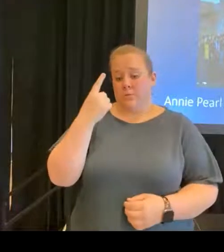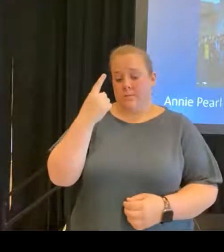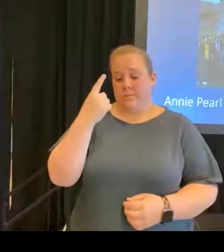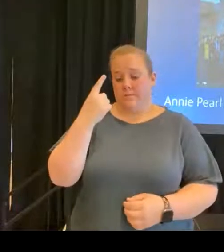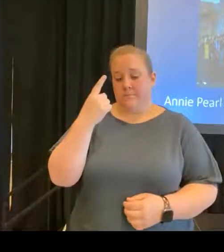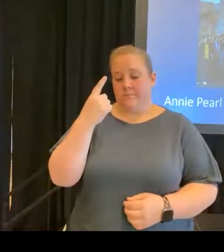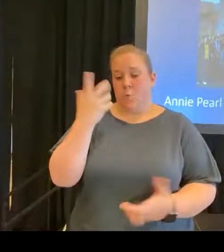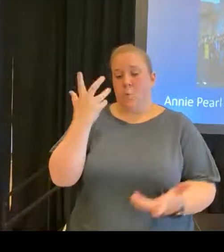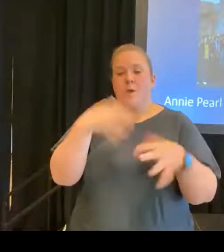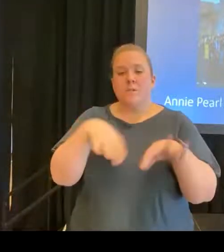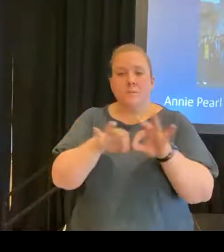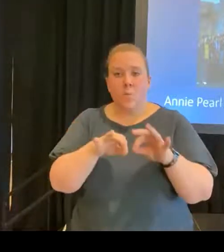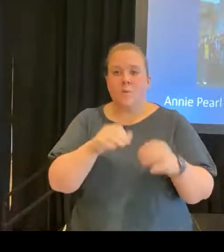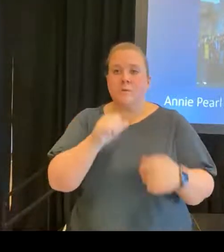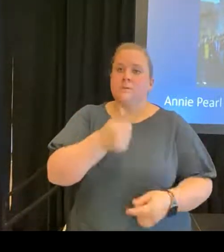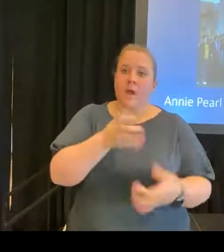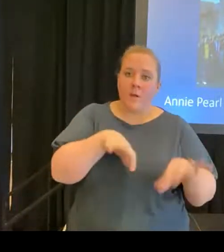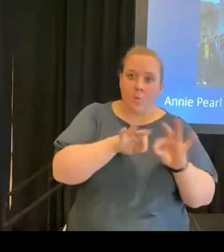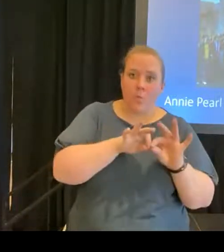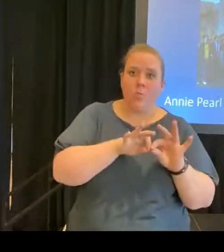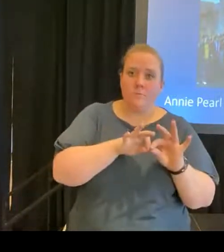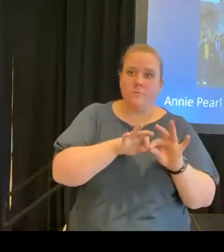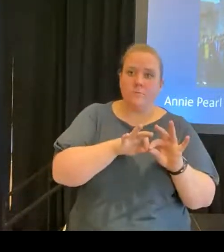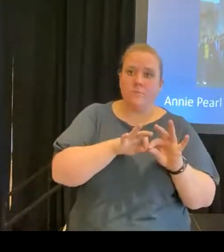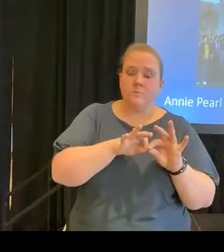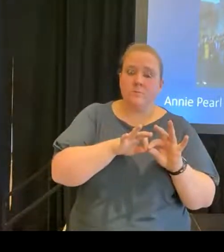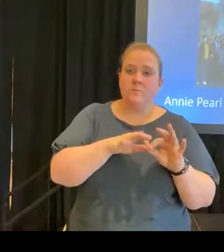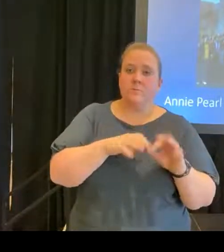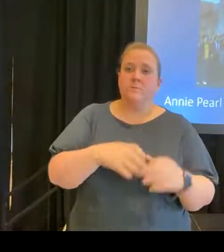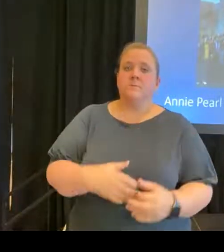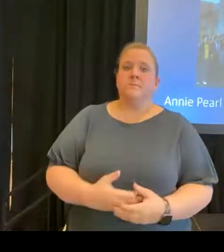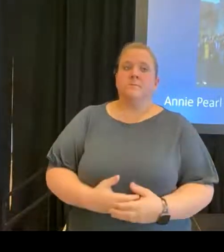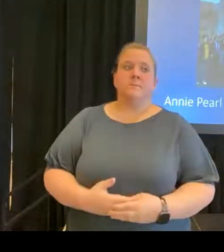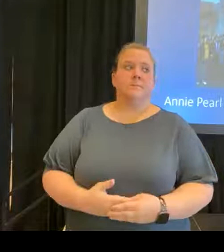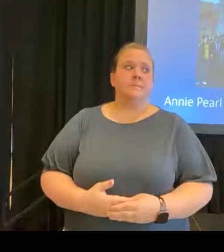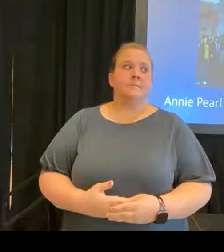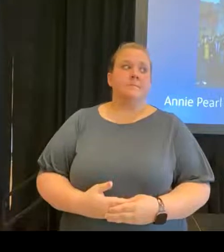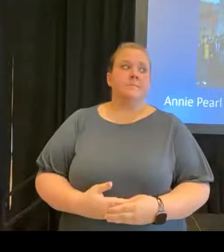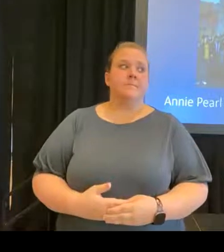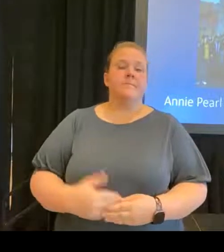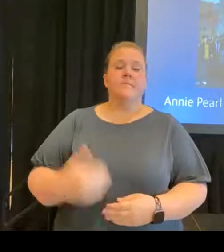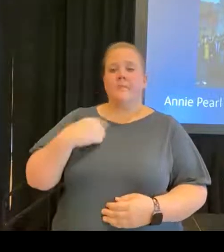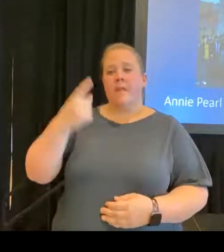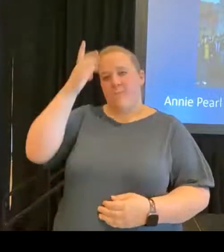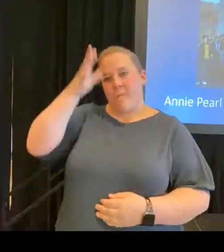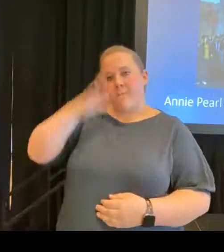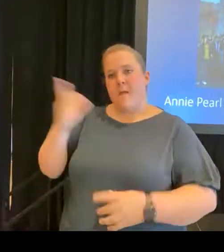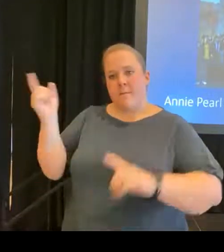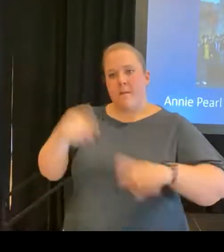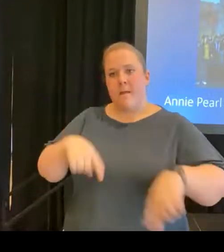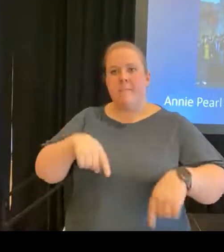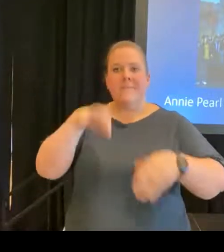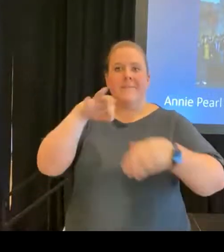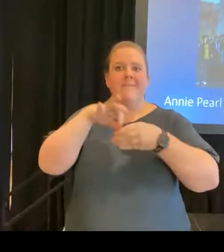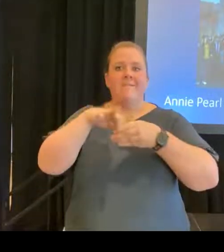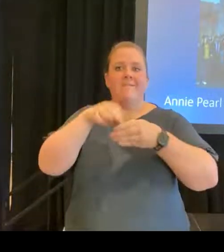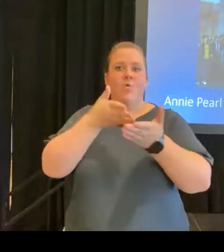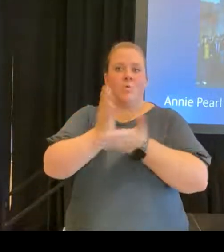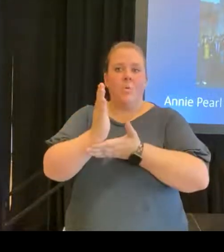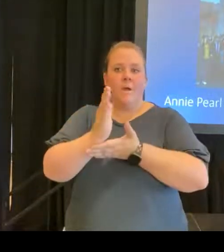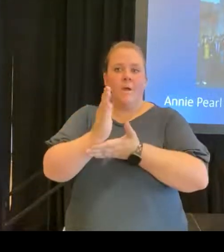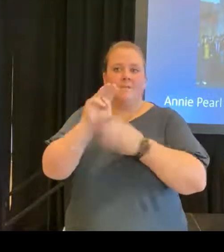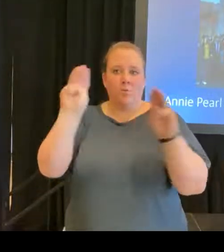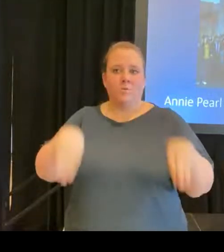is important, what's not important. There was a man that came in the voting rights museum in